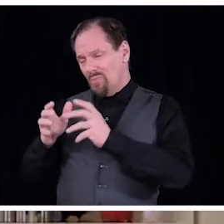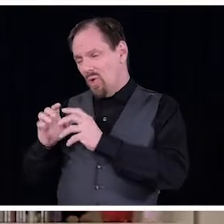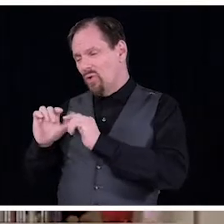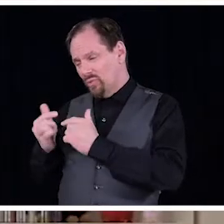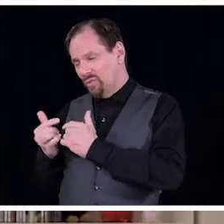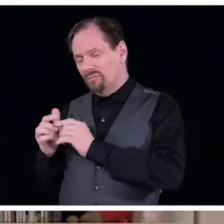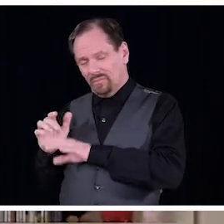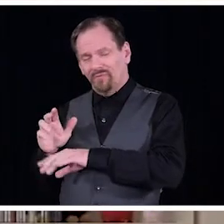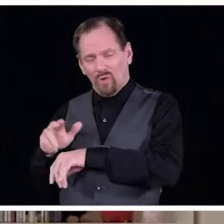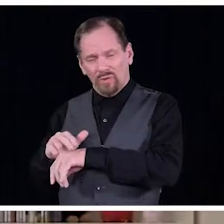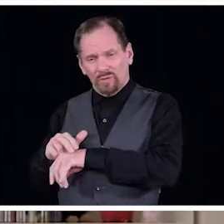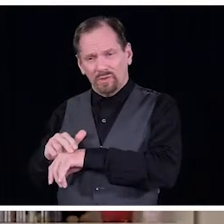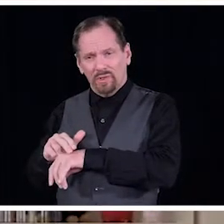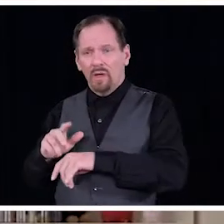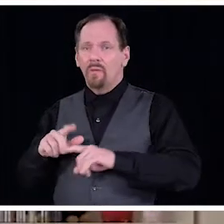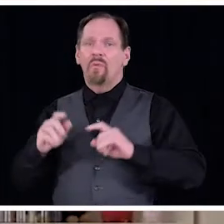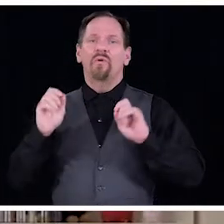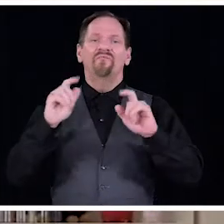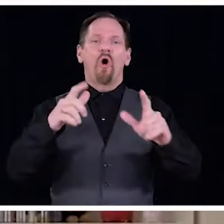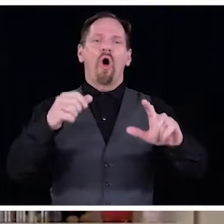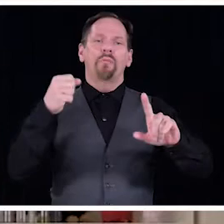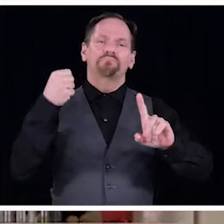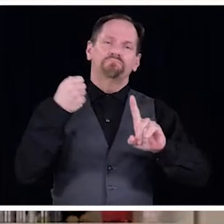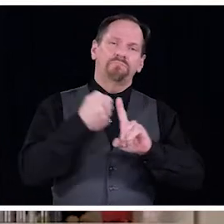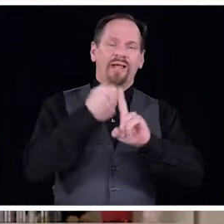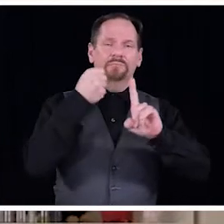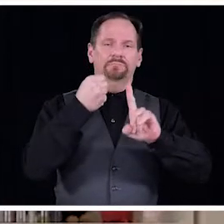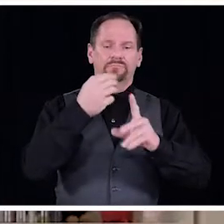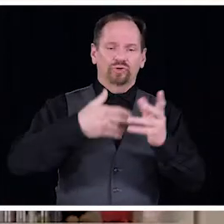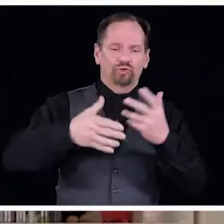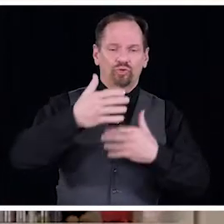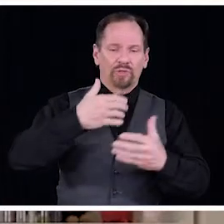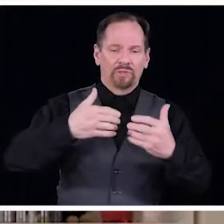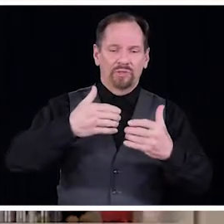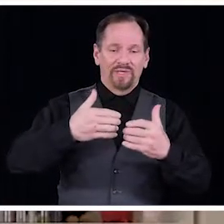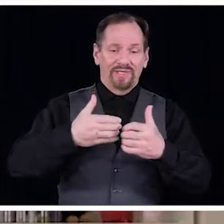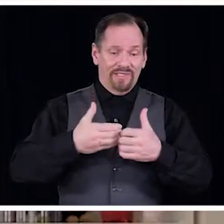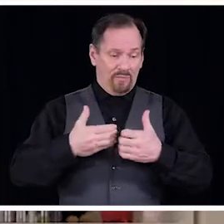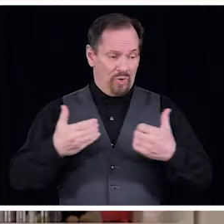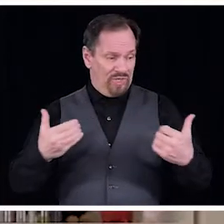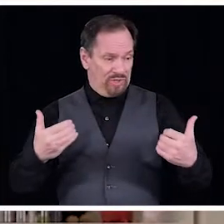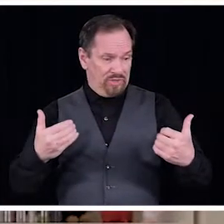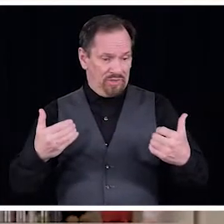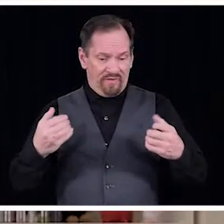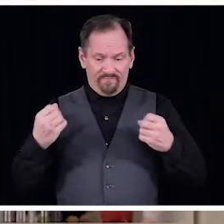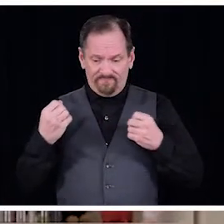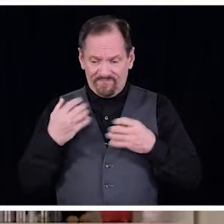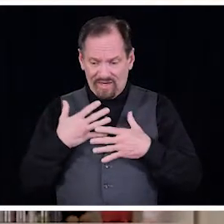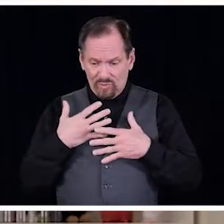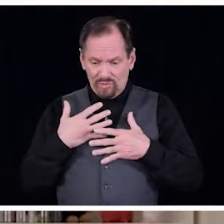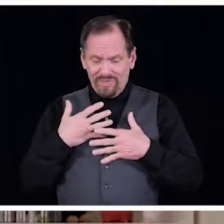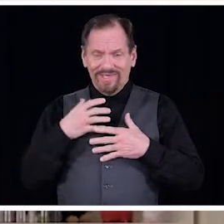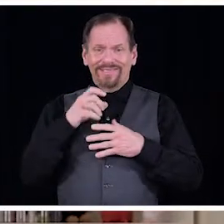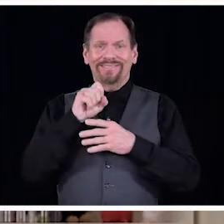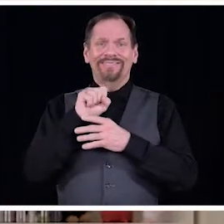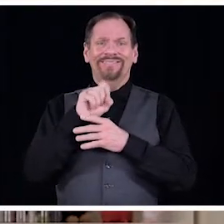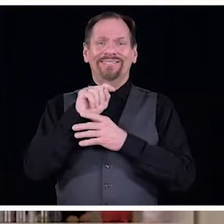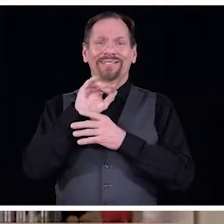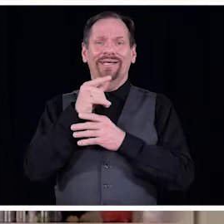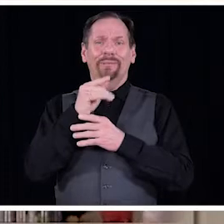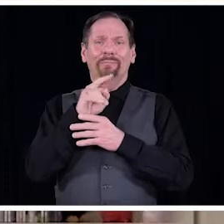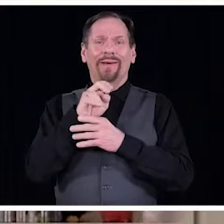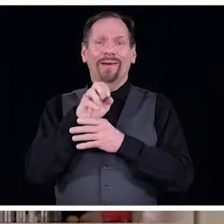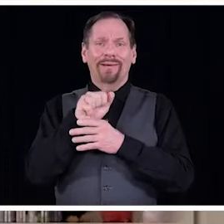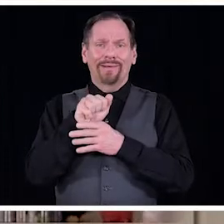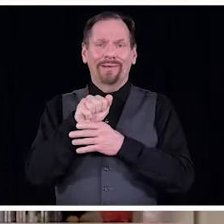of us have felt the social impact, and all of us have felt the separation, fear, stigmatization, and heightened